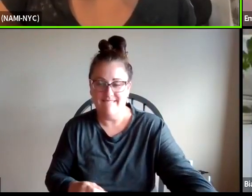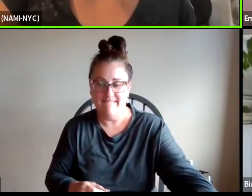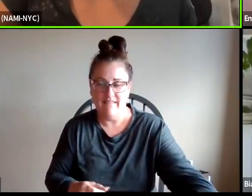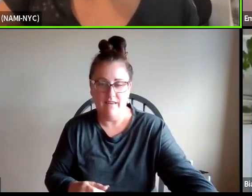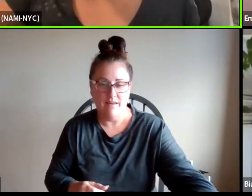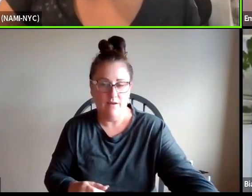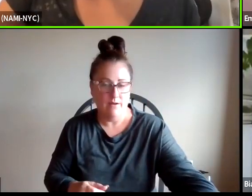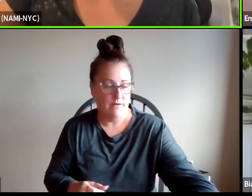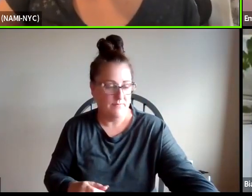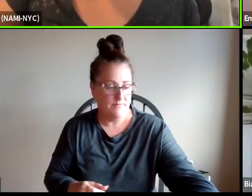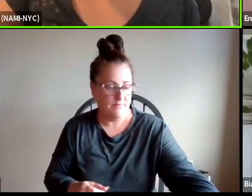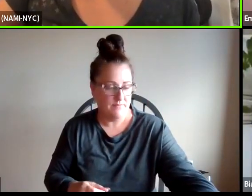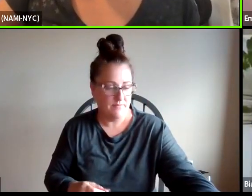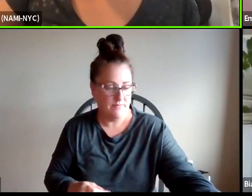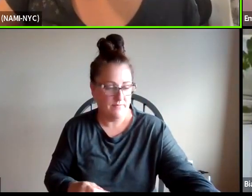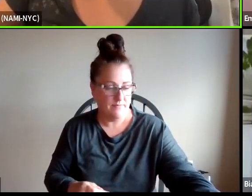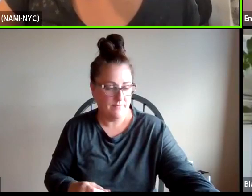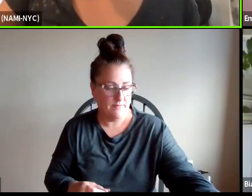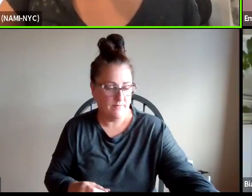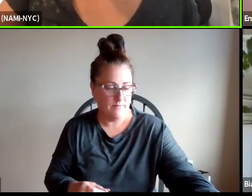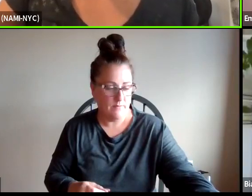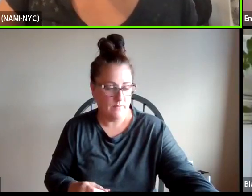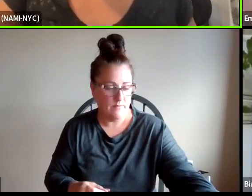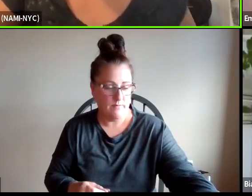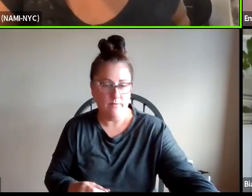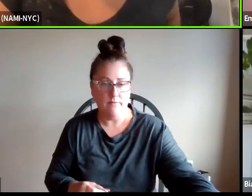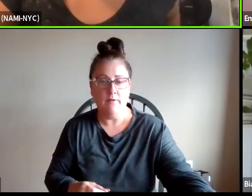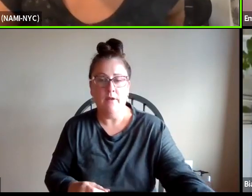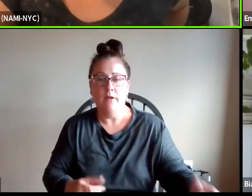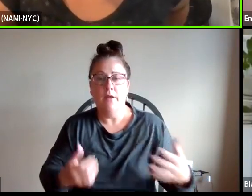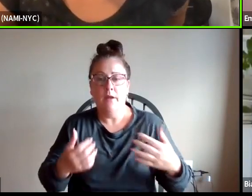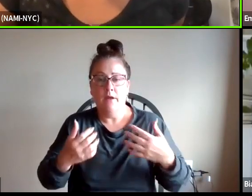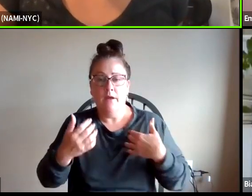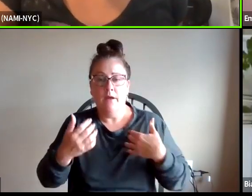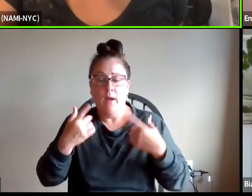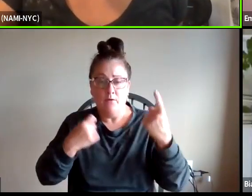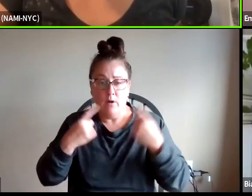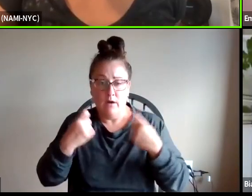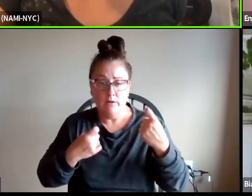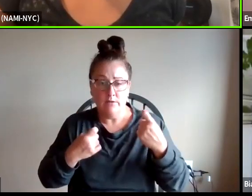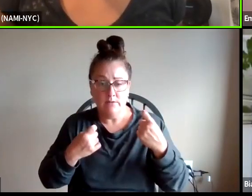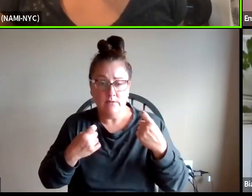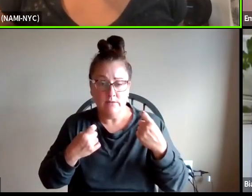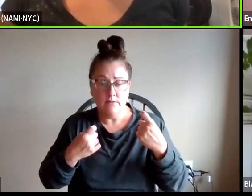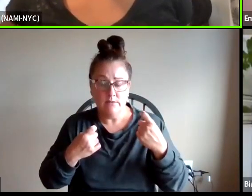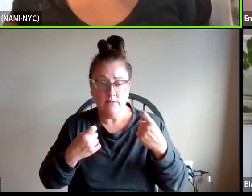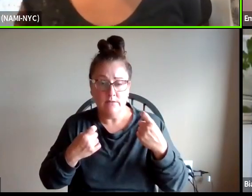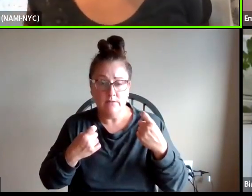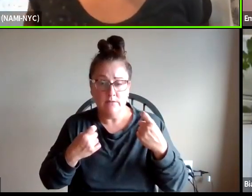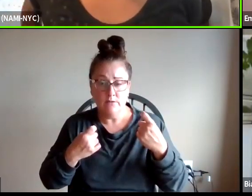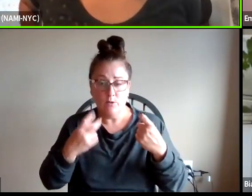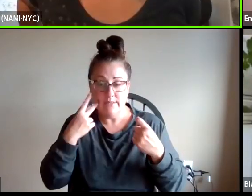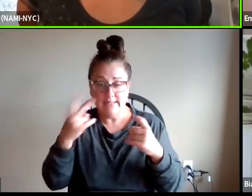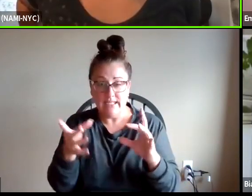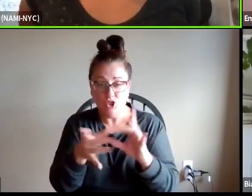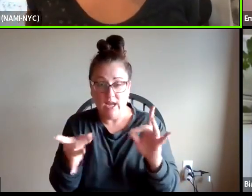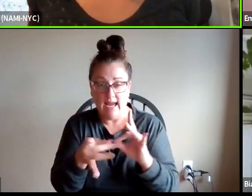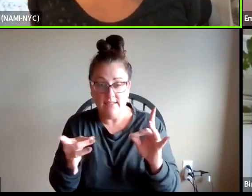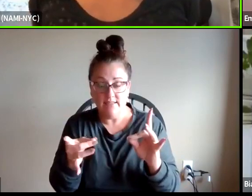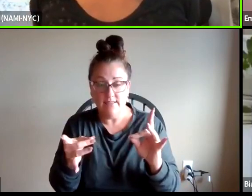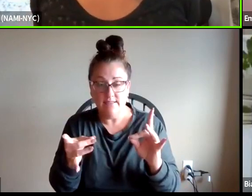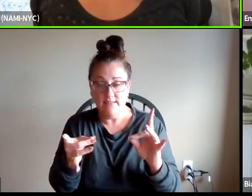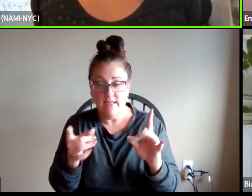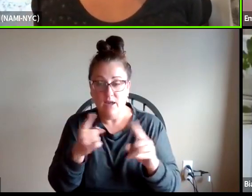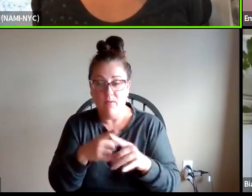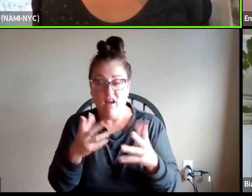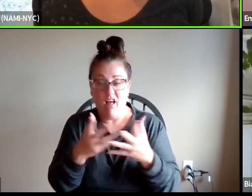sure do. Hey. And I'm sure you can see this in the chat as well, but a lot